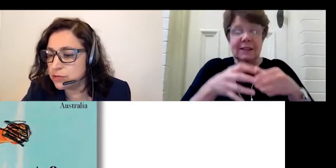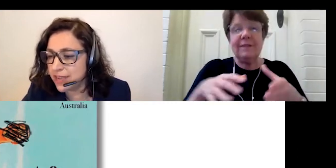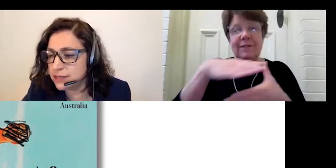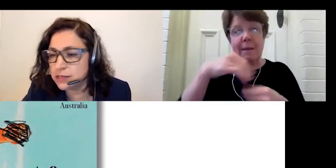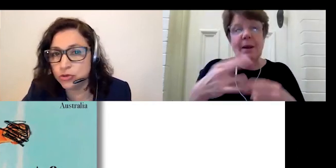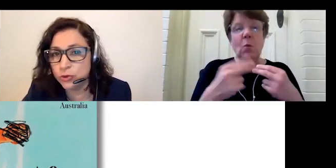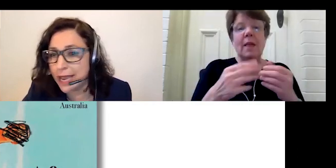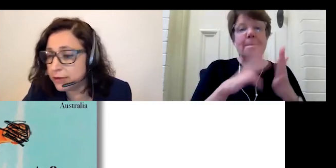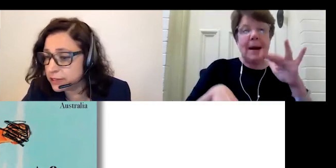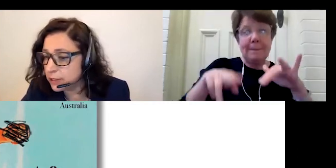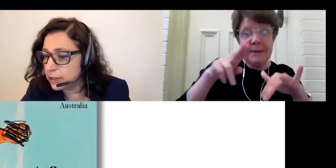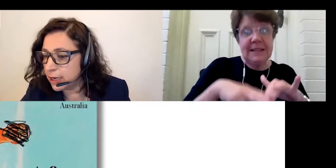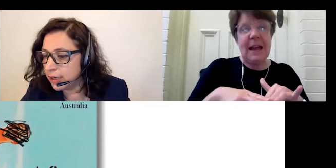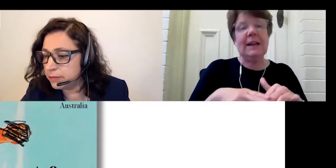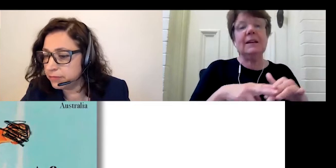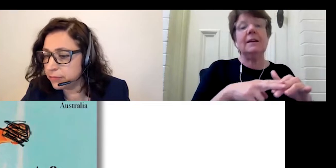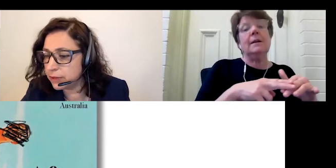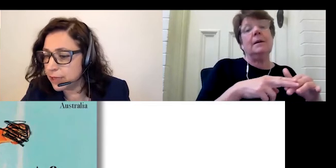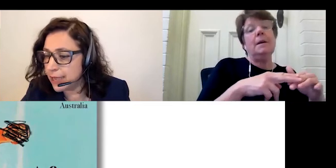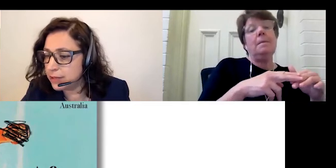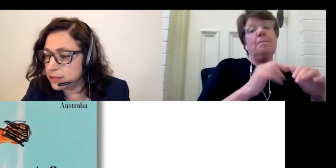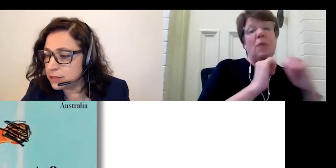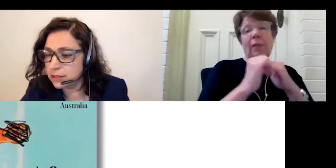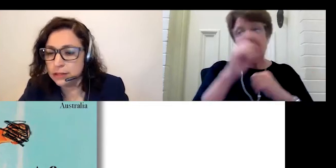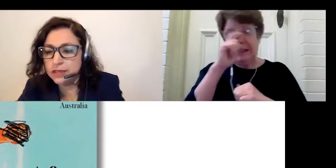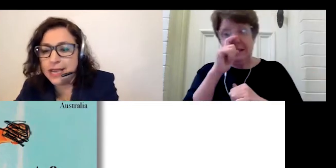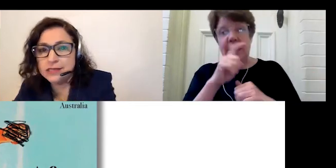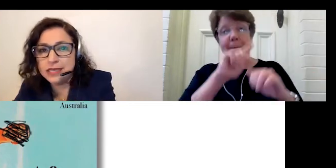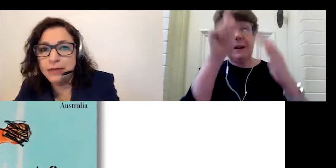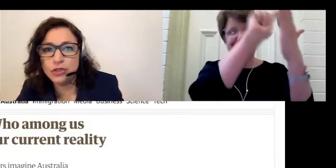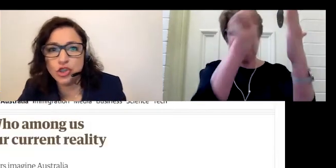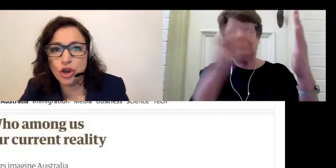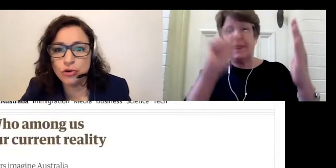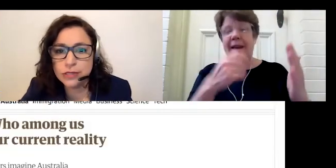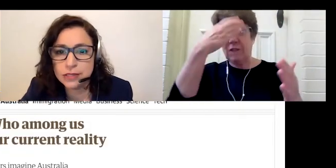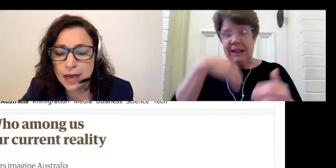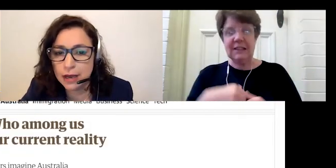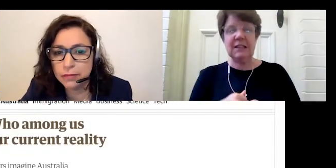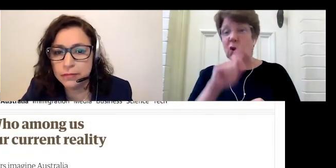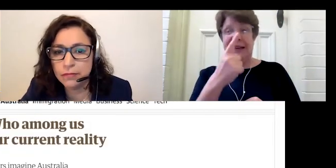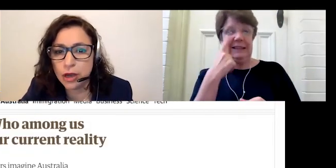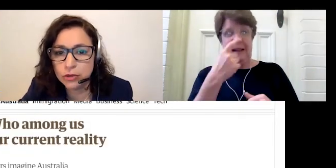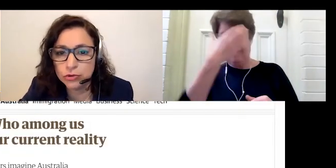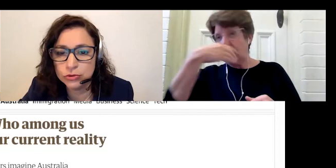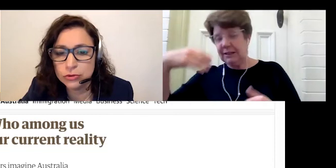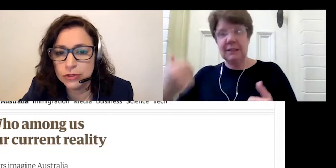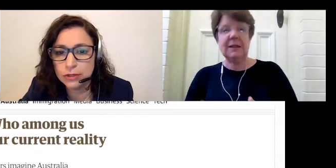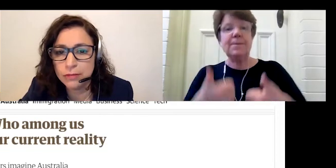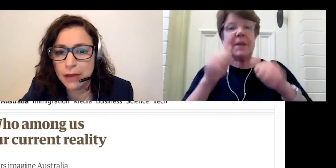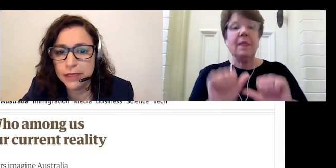faces scribbled out. And the next image shows